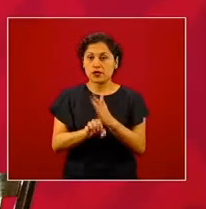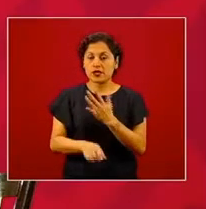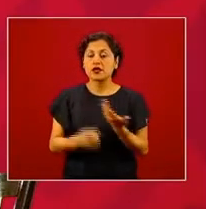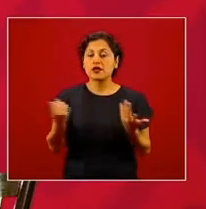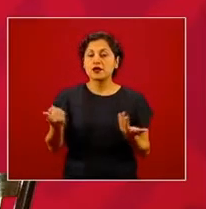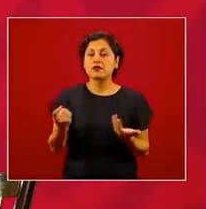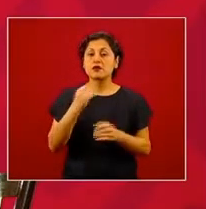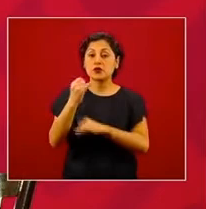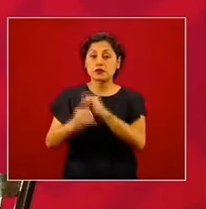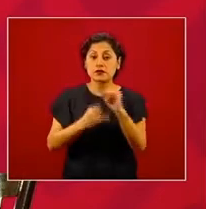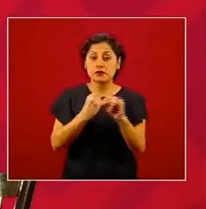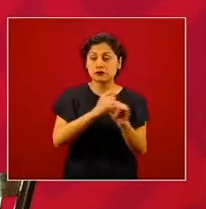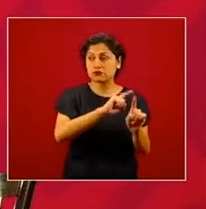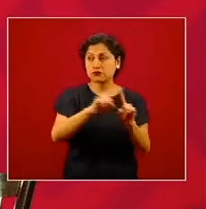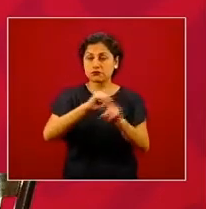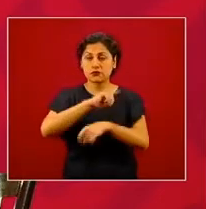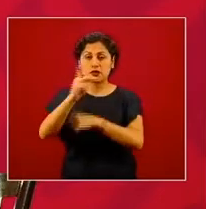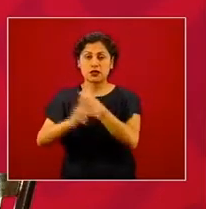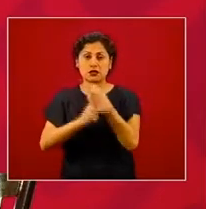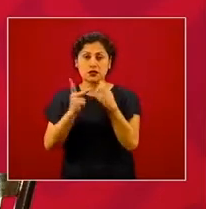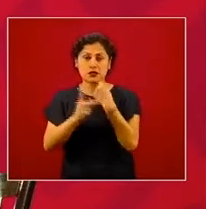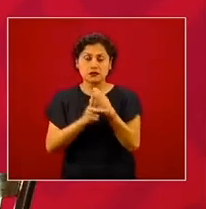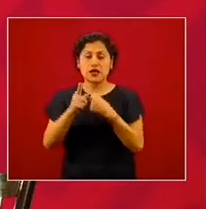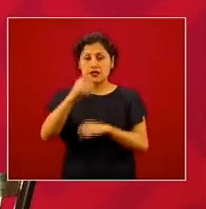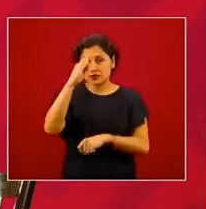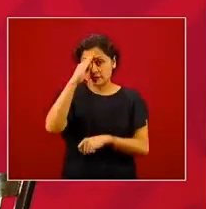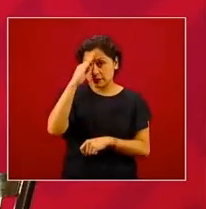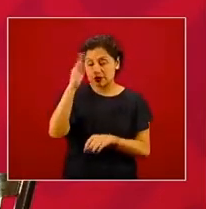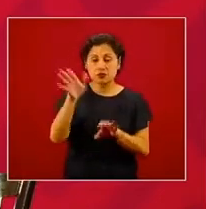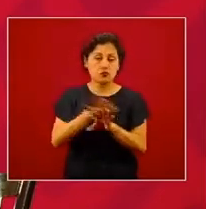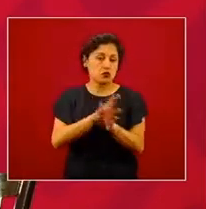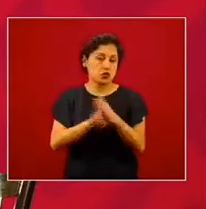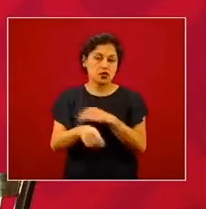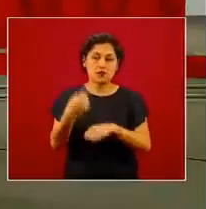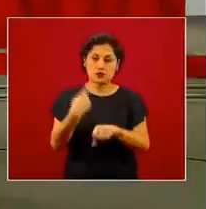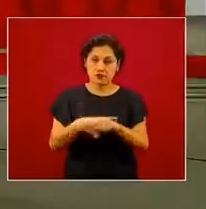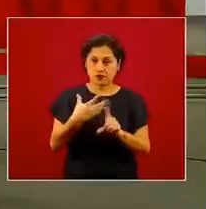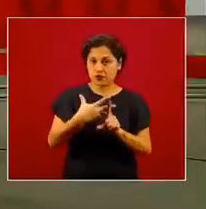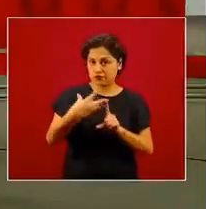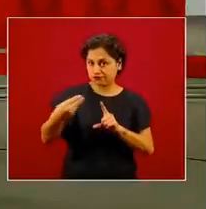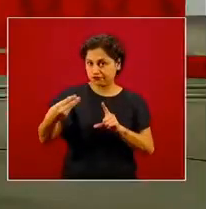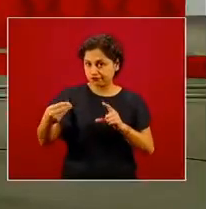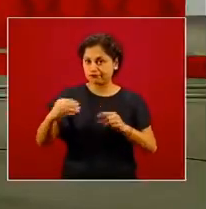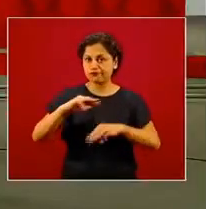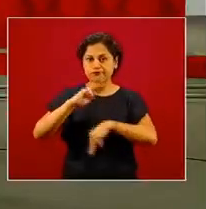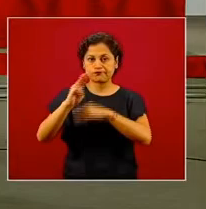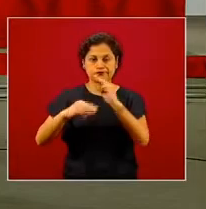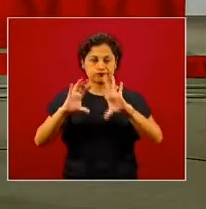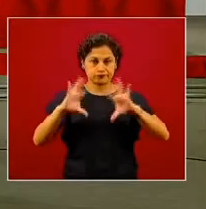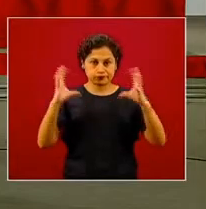to acute international events such as pandemics and epidemics.